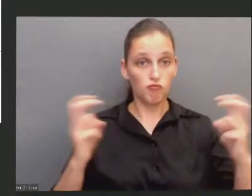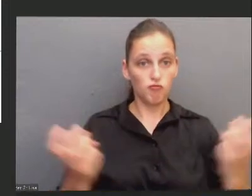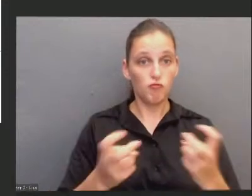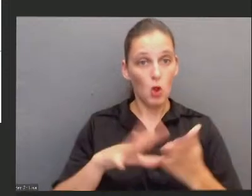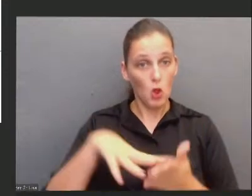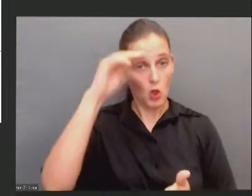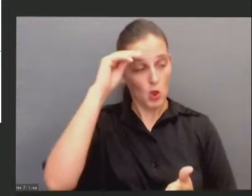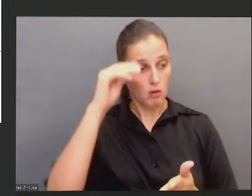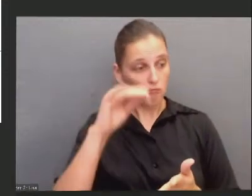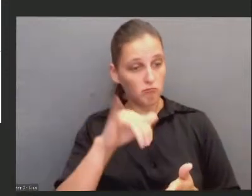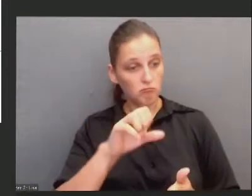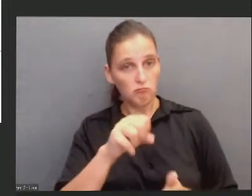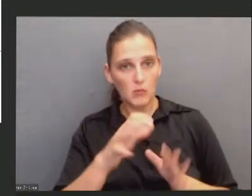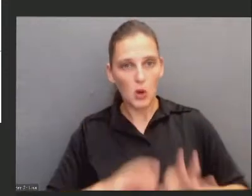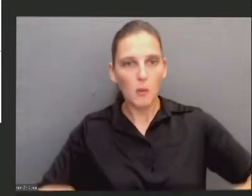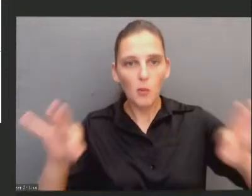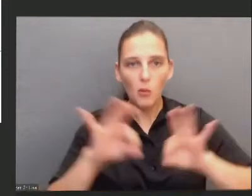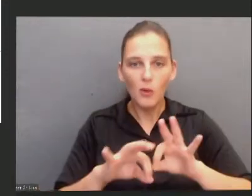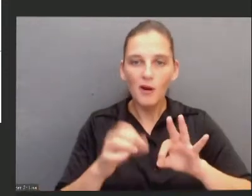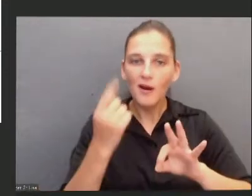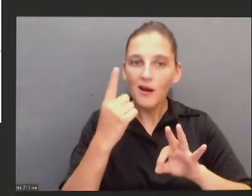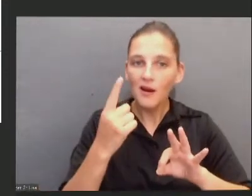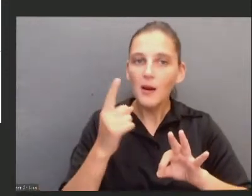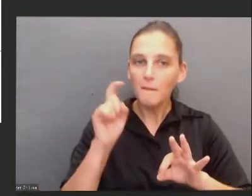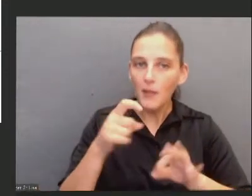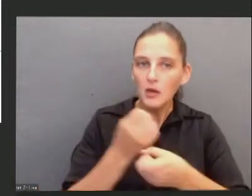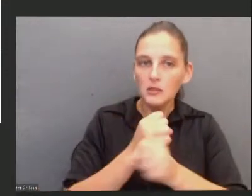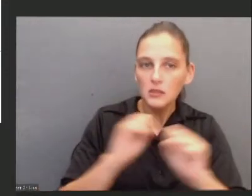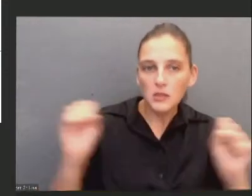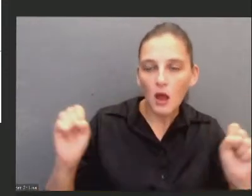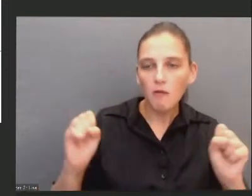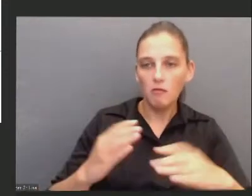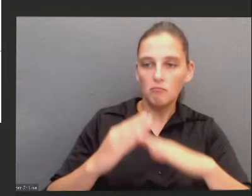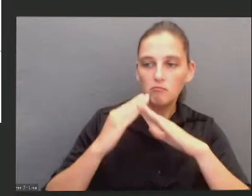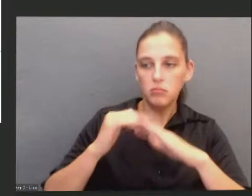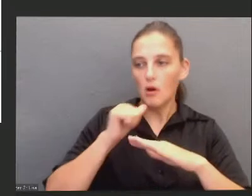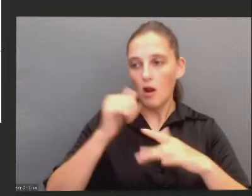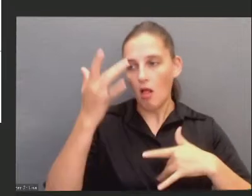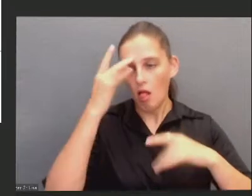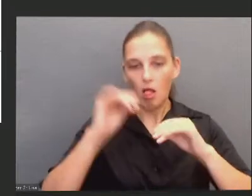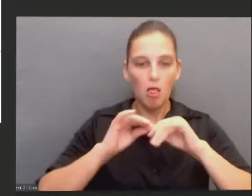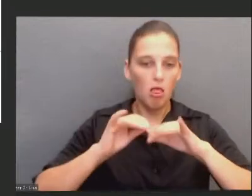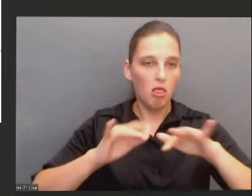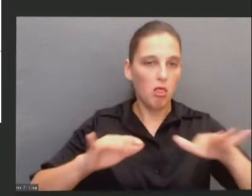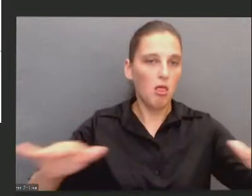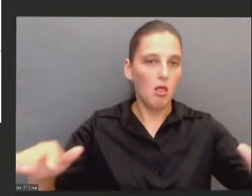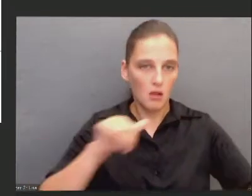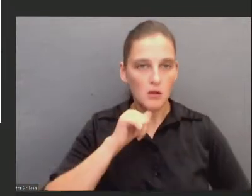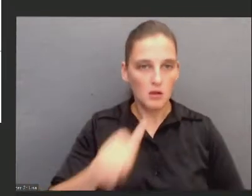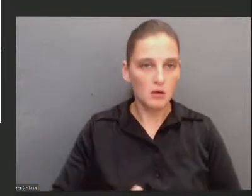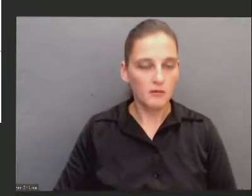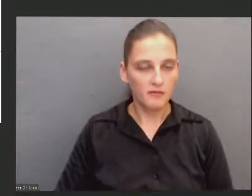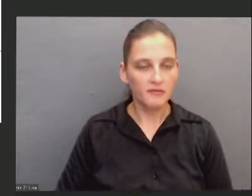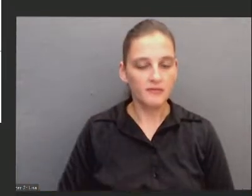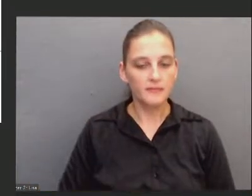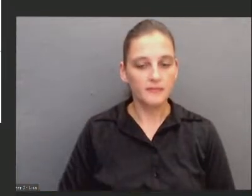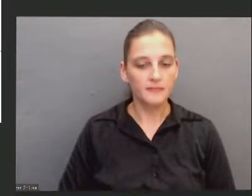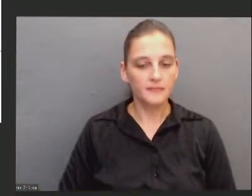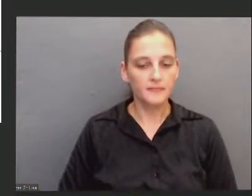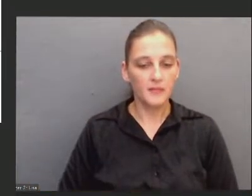to mitigate the spread of COVID-19 and other infectious pathogens in schools and surrounding communities. So we're recommending